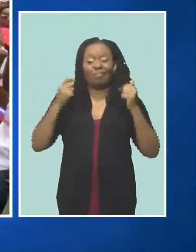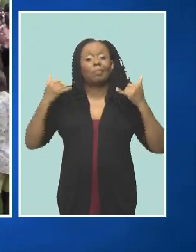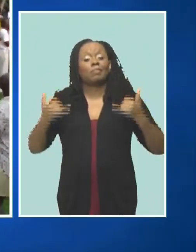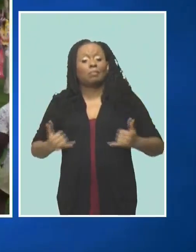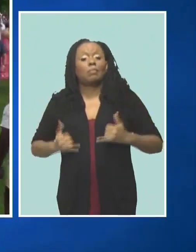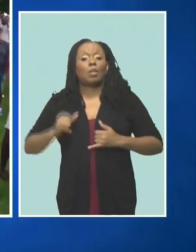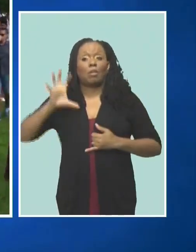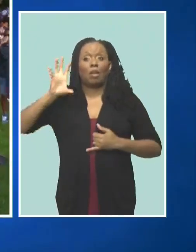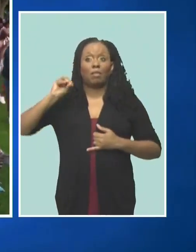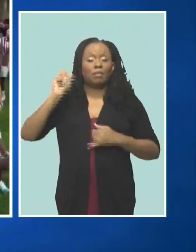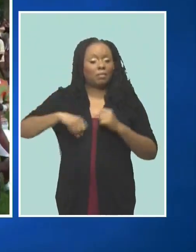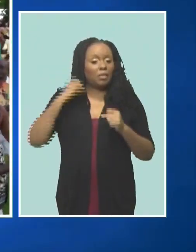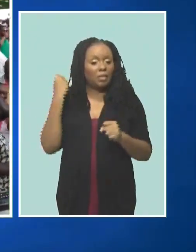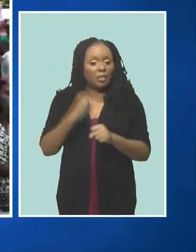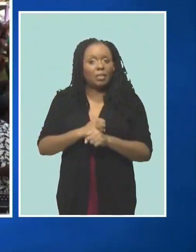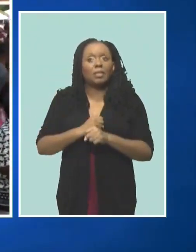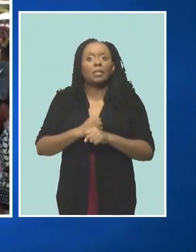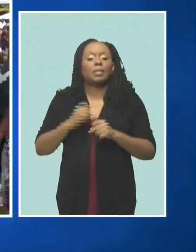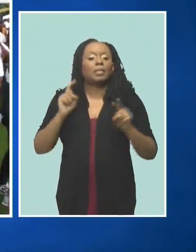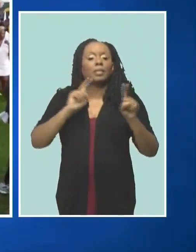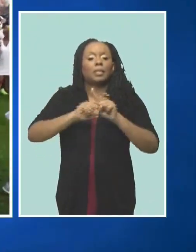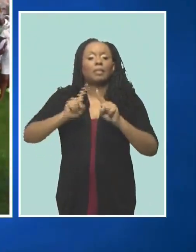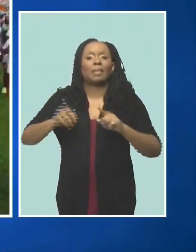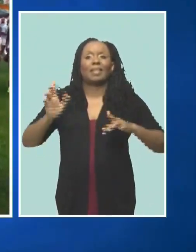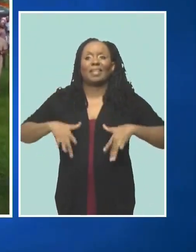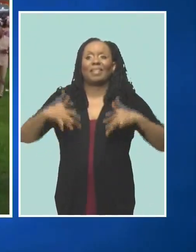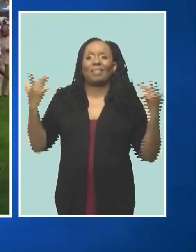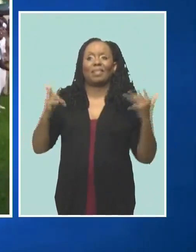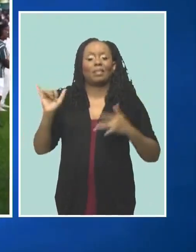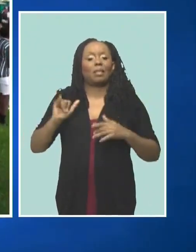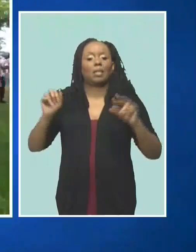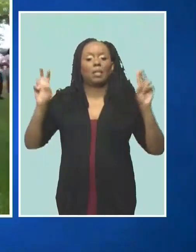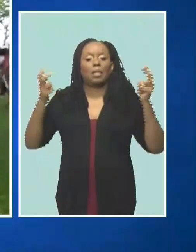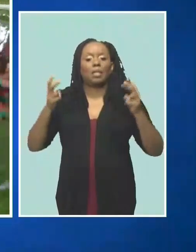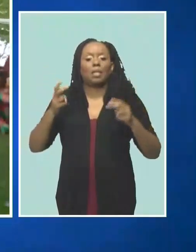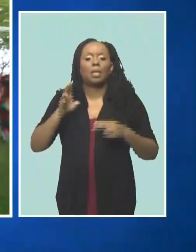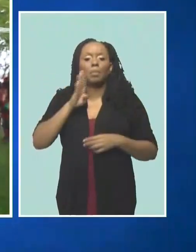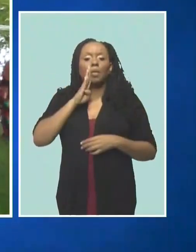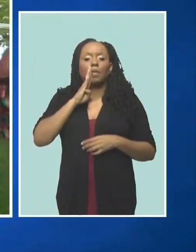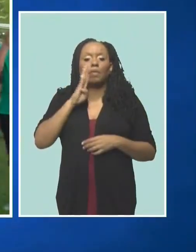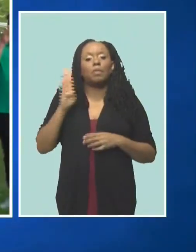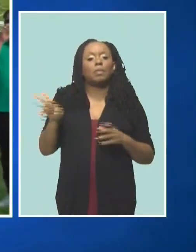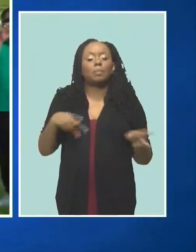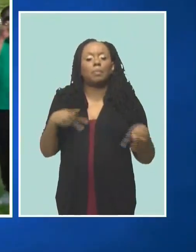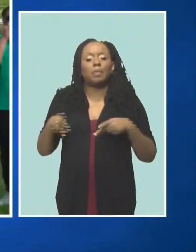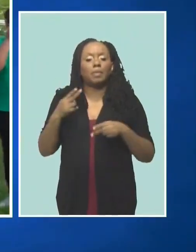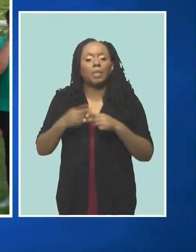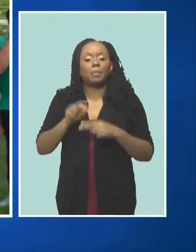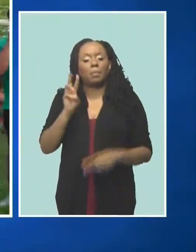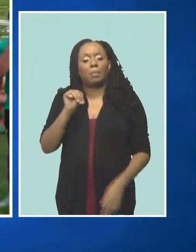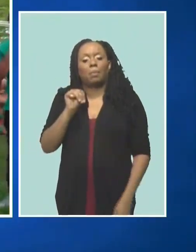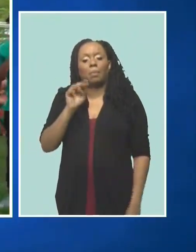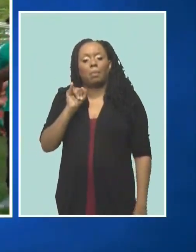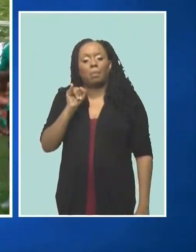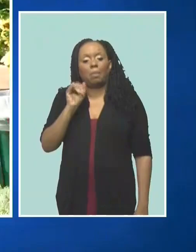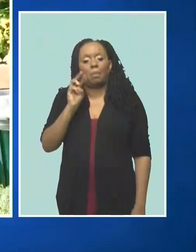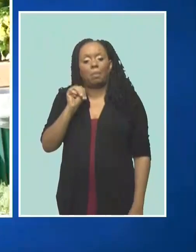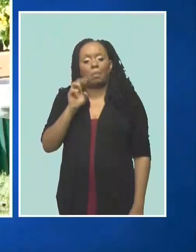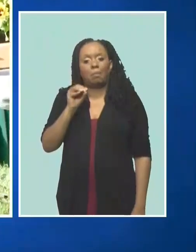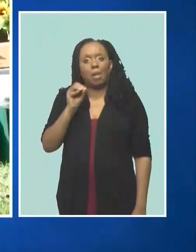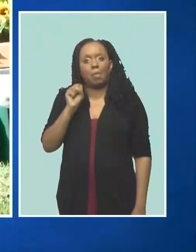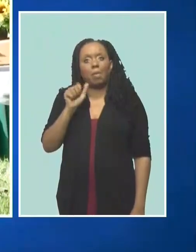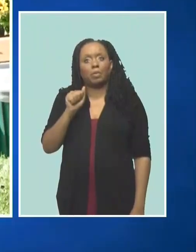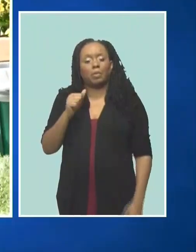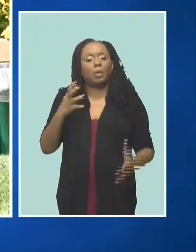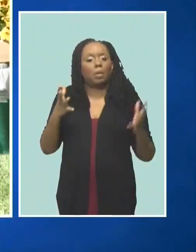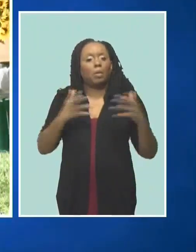50th anniversary, events like the popular breakfast fete Mimosa have been working to give patrons a better